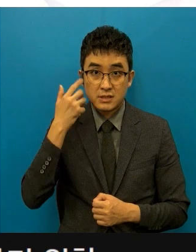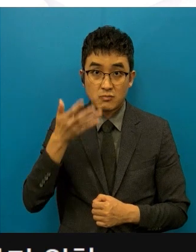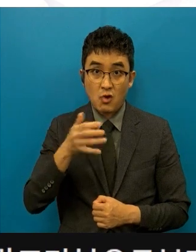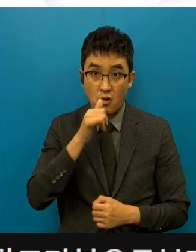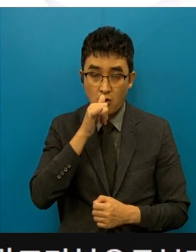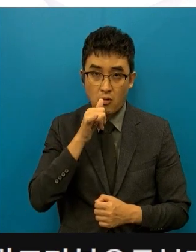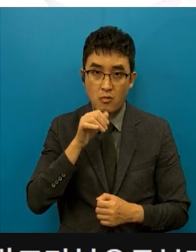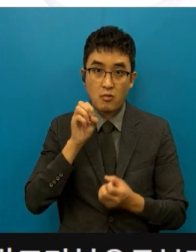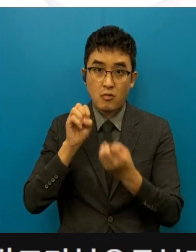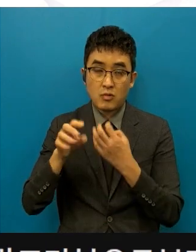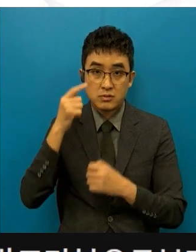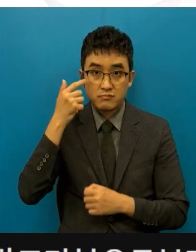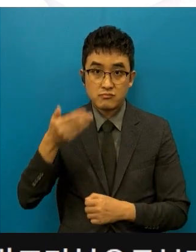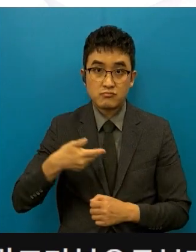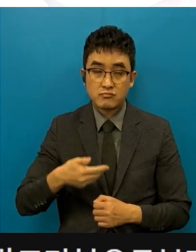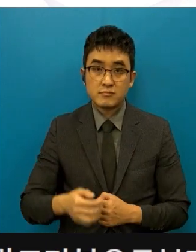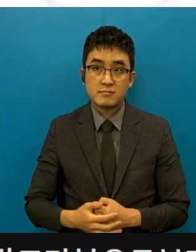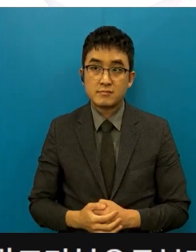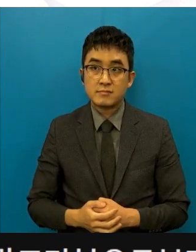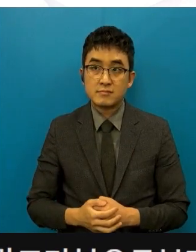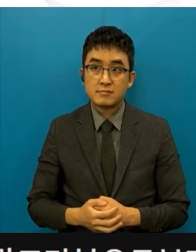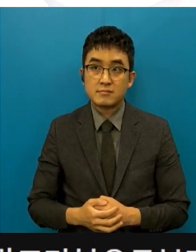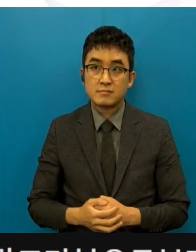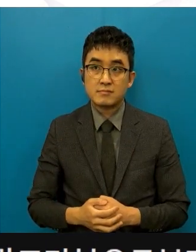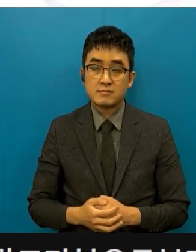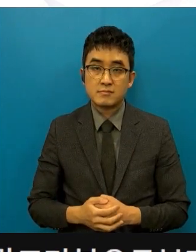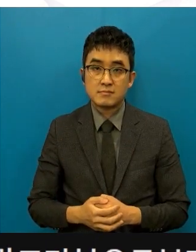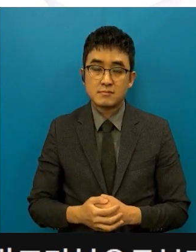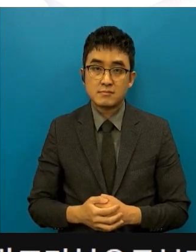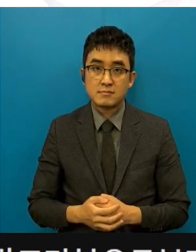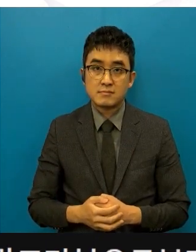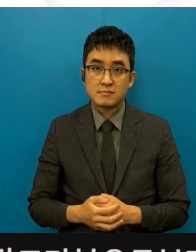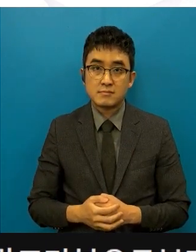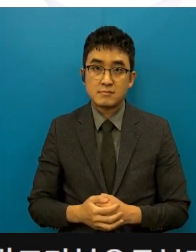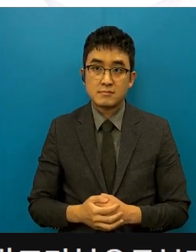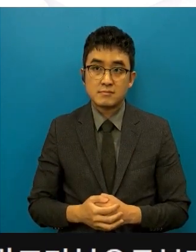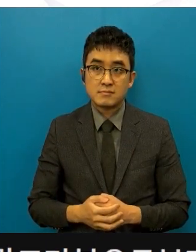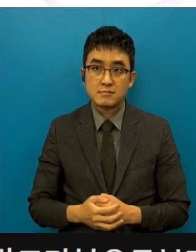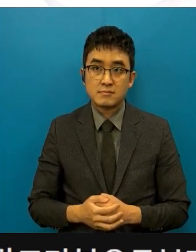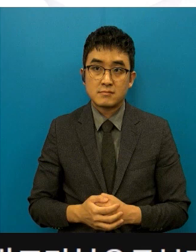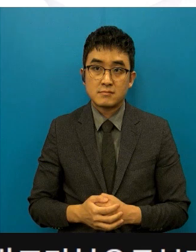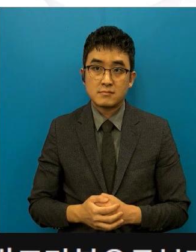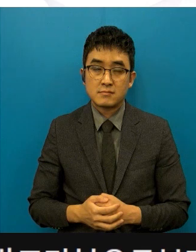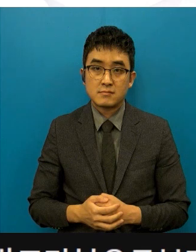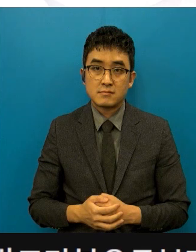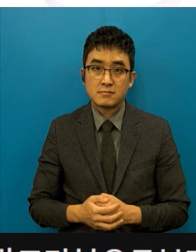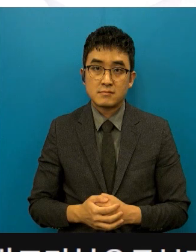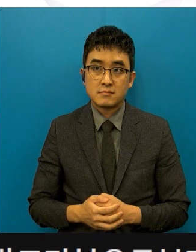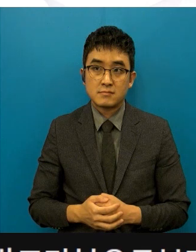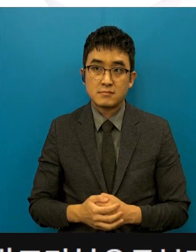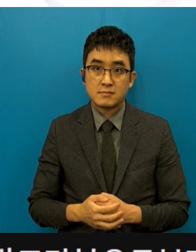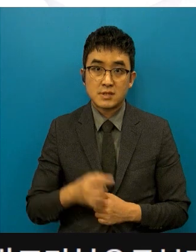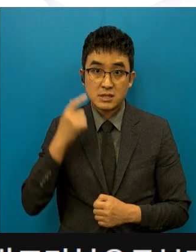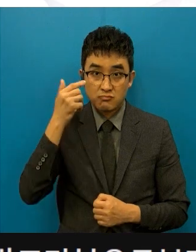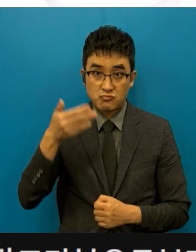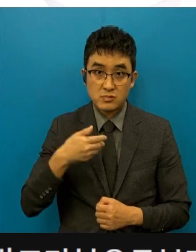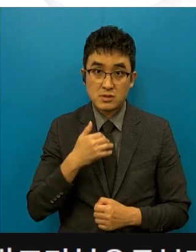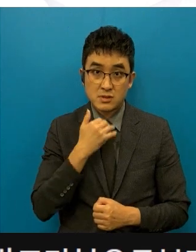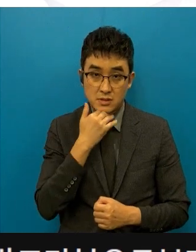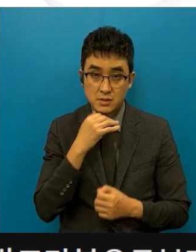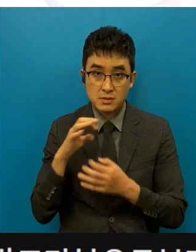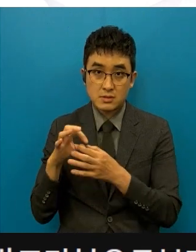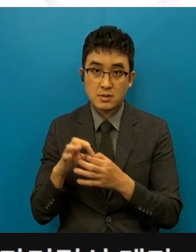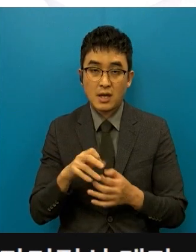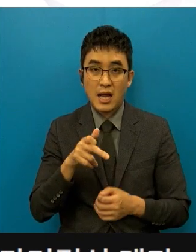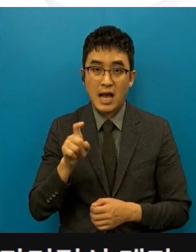Dr. Kaycan, while waiting questions from floor, I would like to have a question. As you